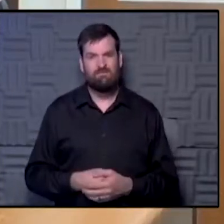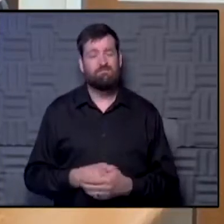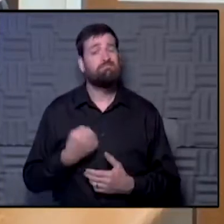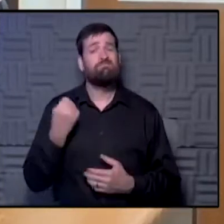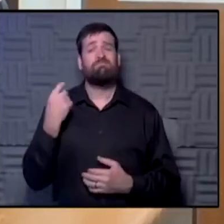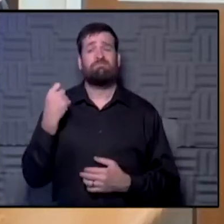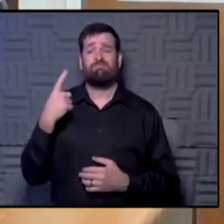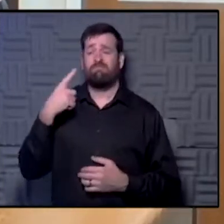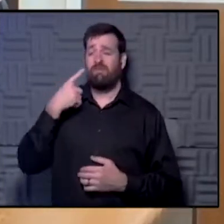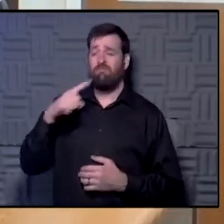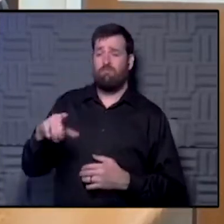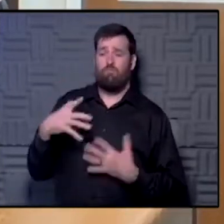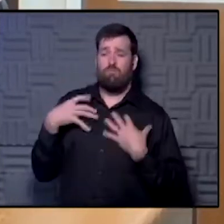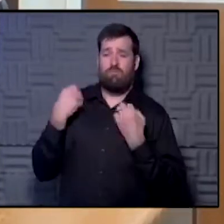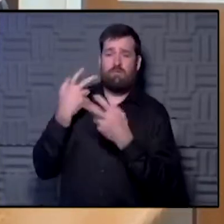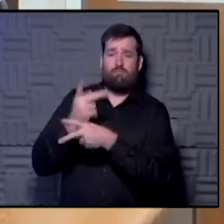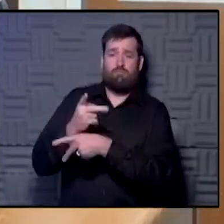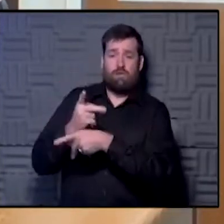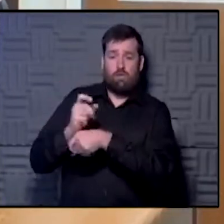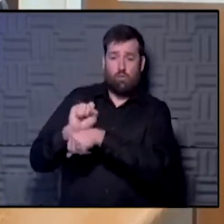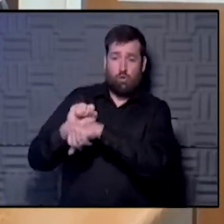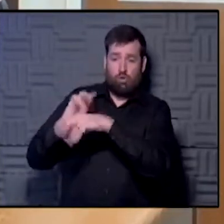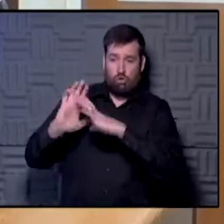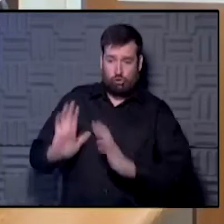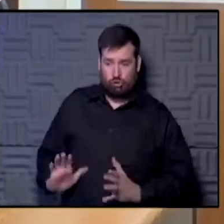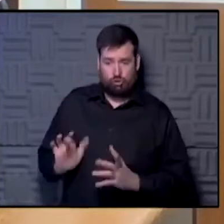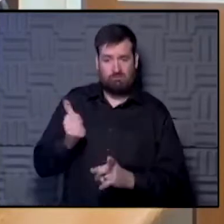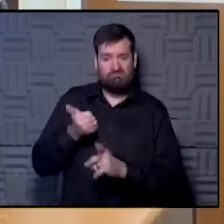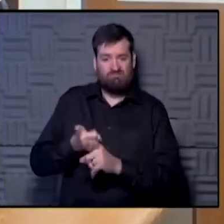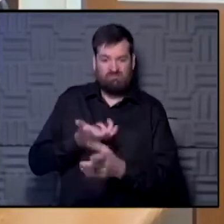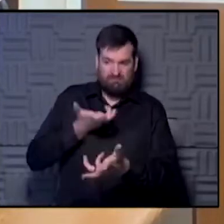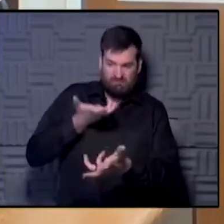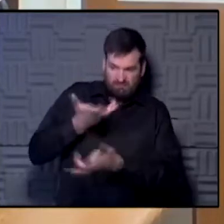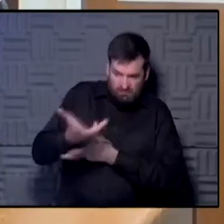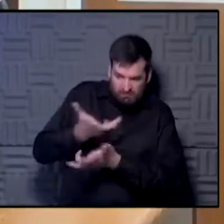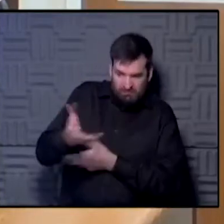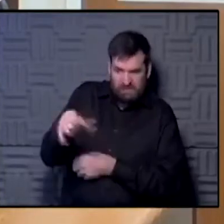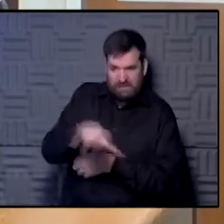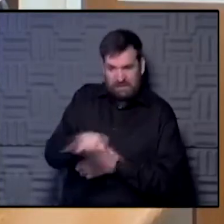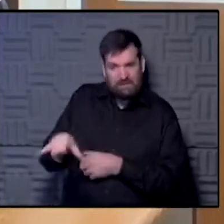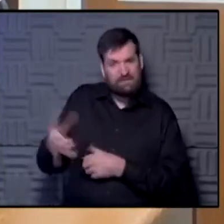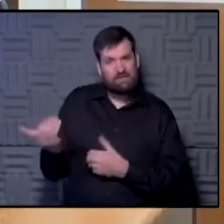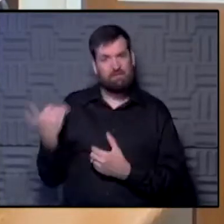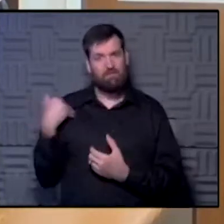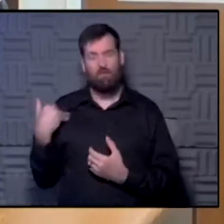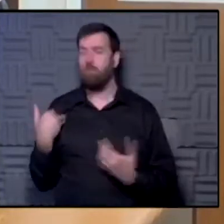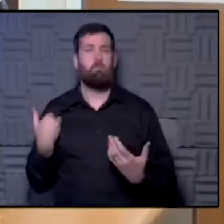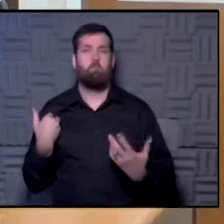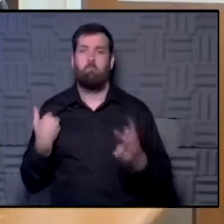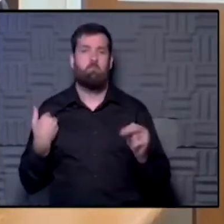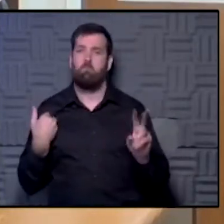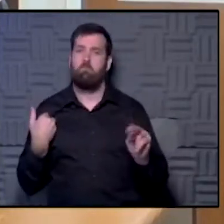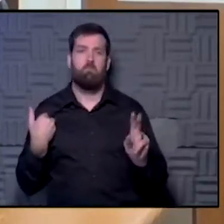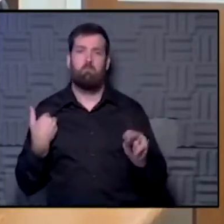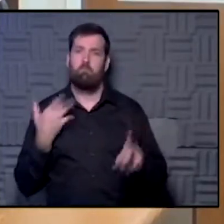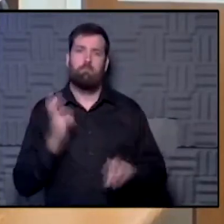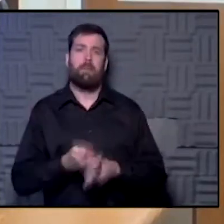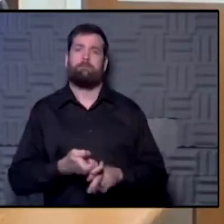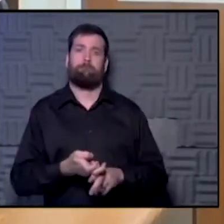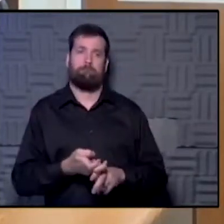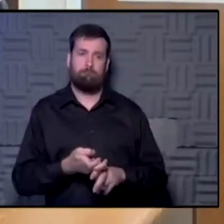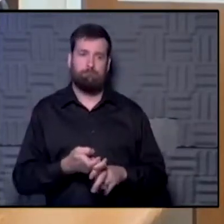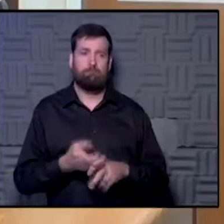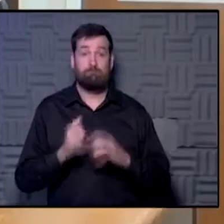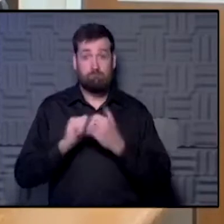for healthcare workers because we don't communicate the way we used to, and that's difficult. We